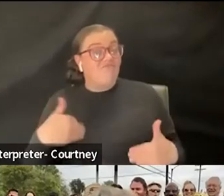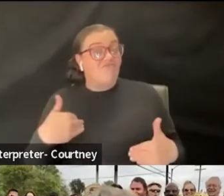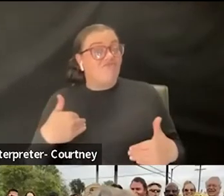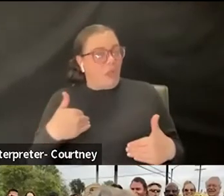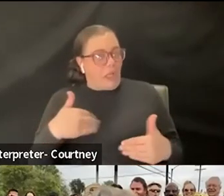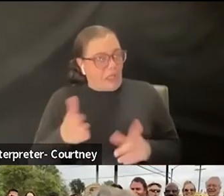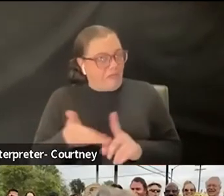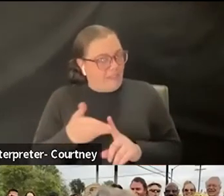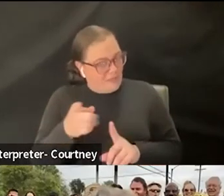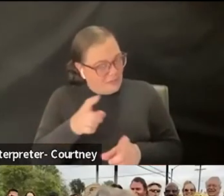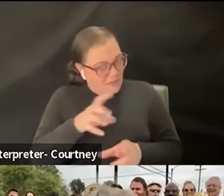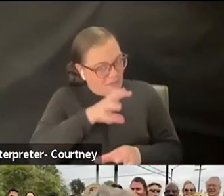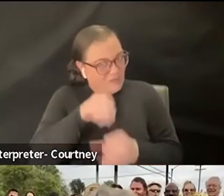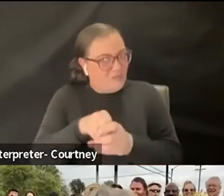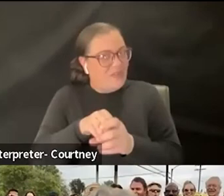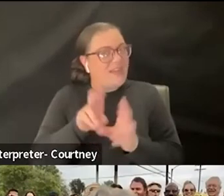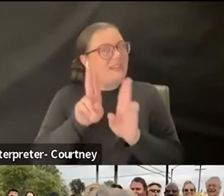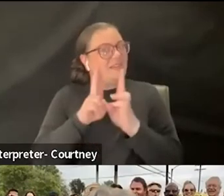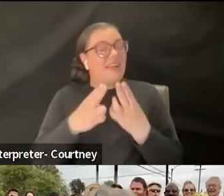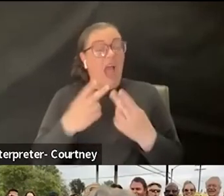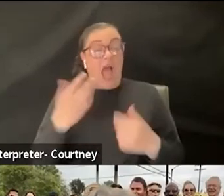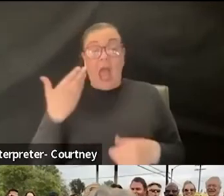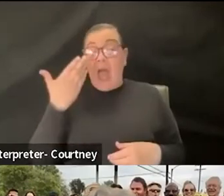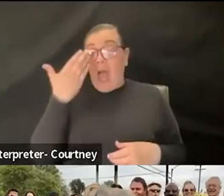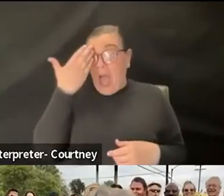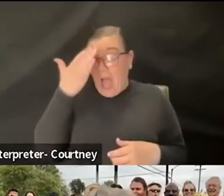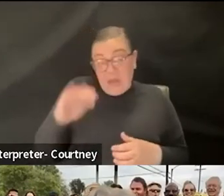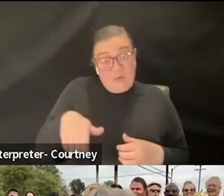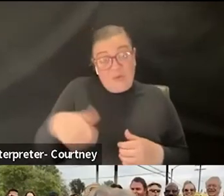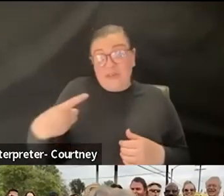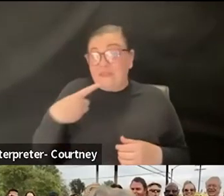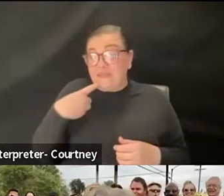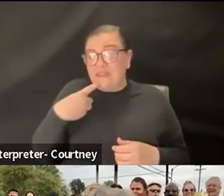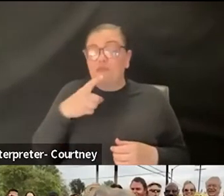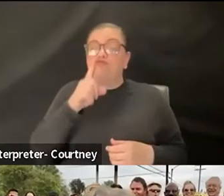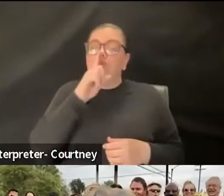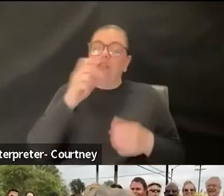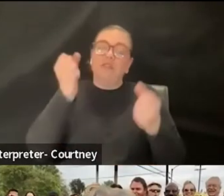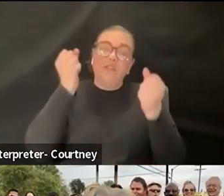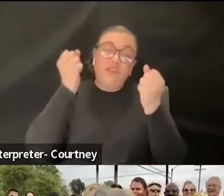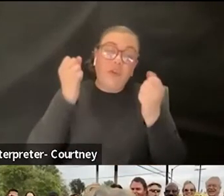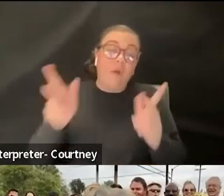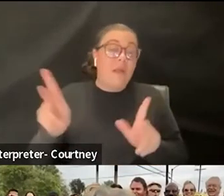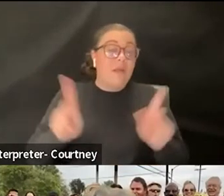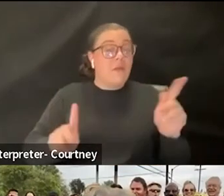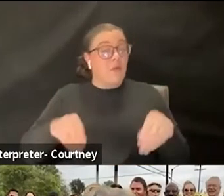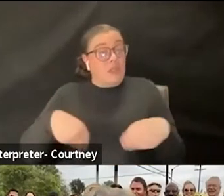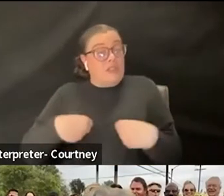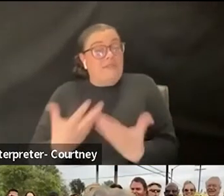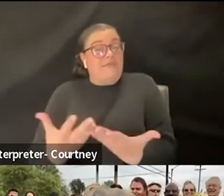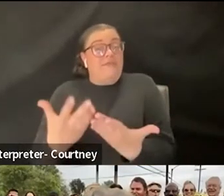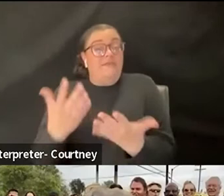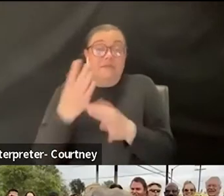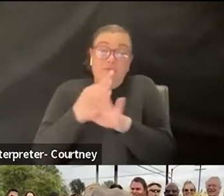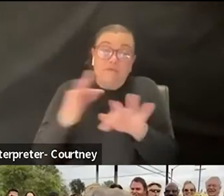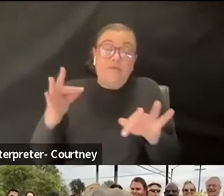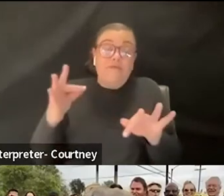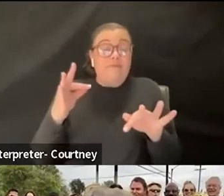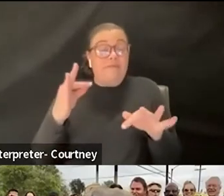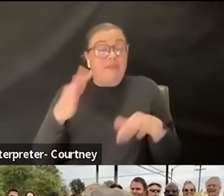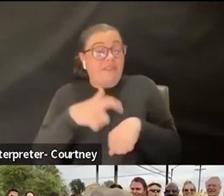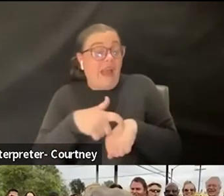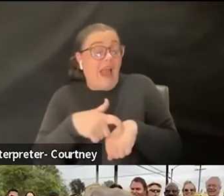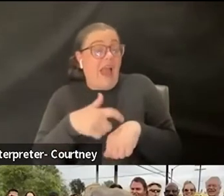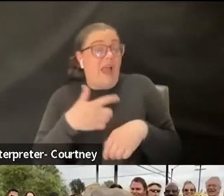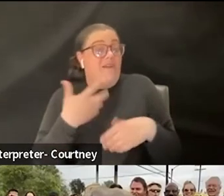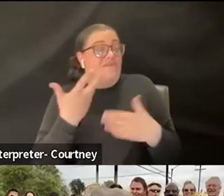learning that there's so many people giving so much of their free time to help others always fires me up and makes me feel like I